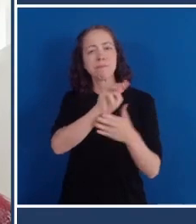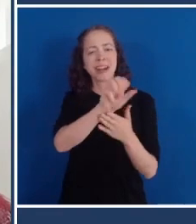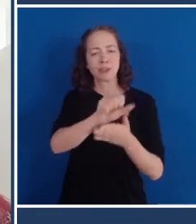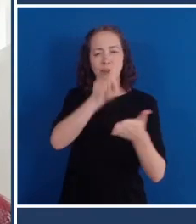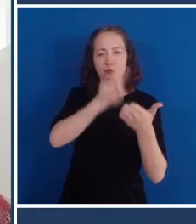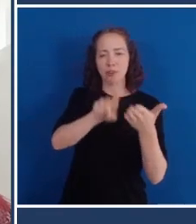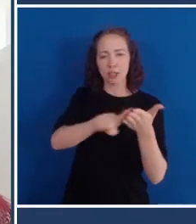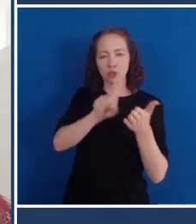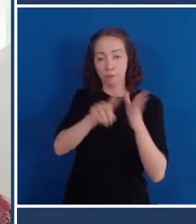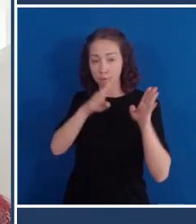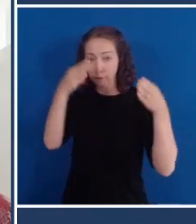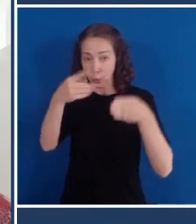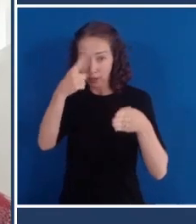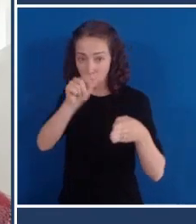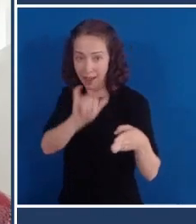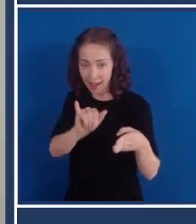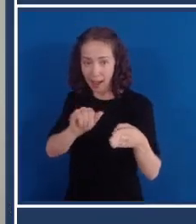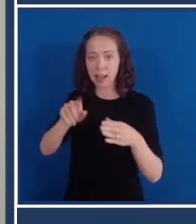company?